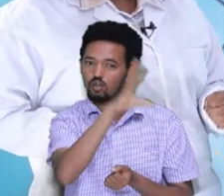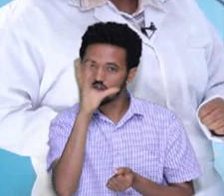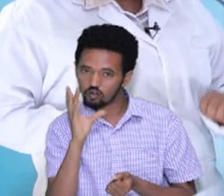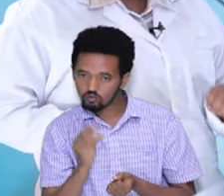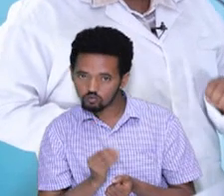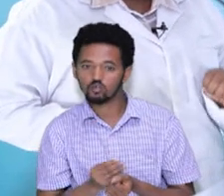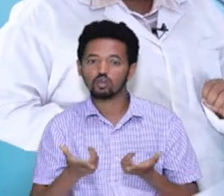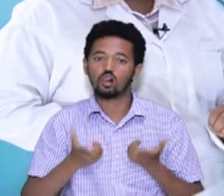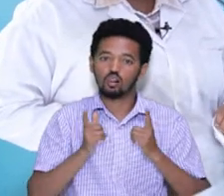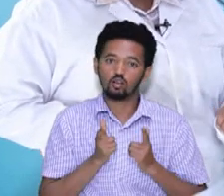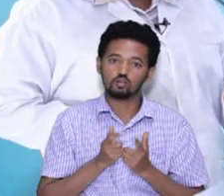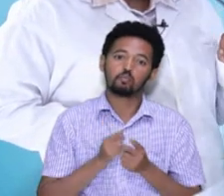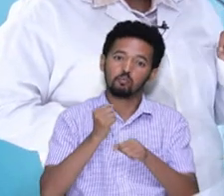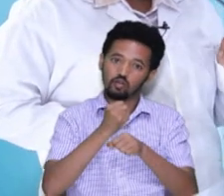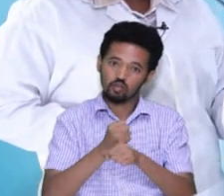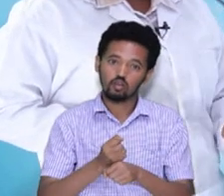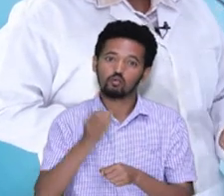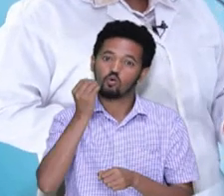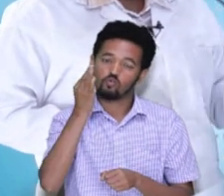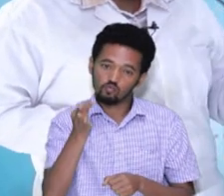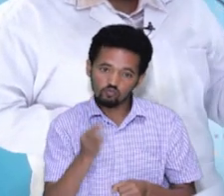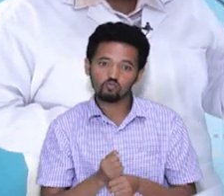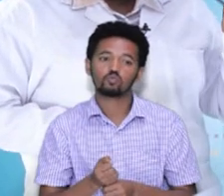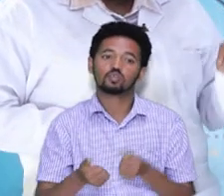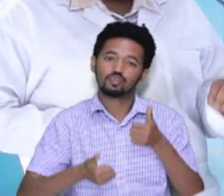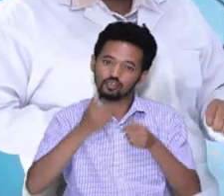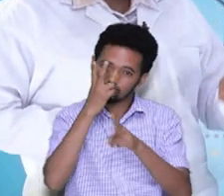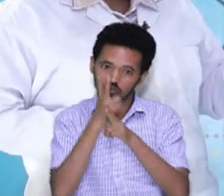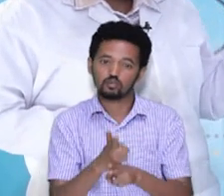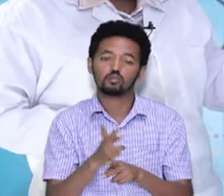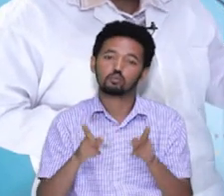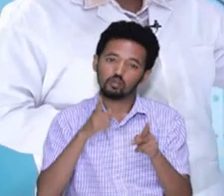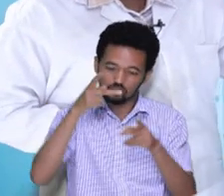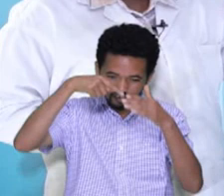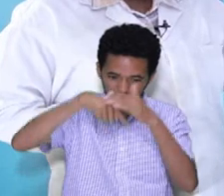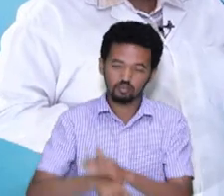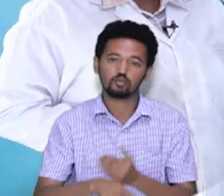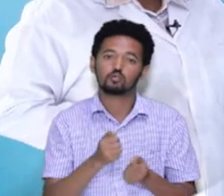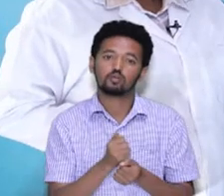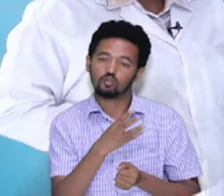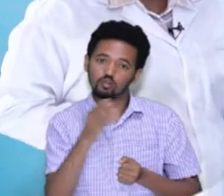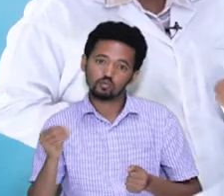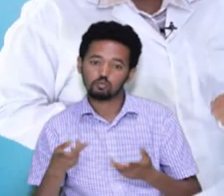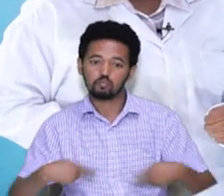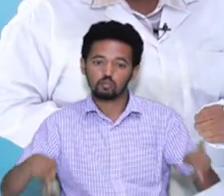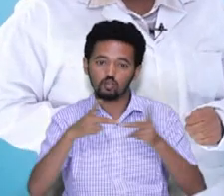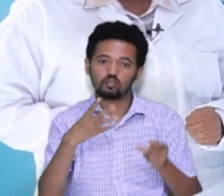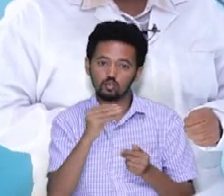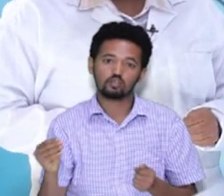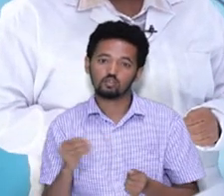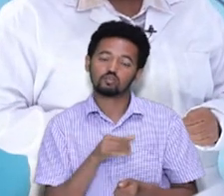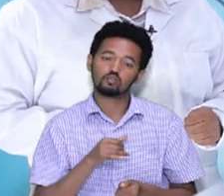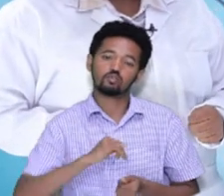Africa's relief is made up of huge mountain, extensive plateau, deep valley and gorge, plains, and the